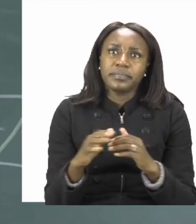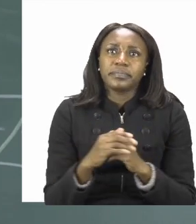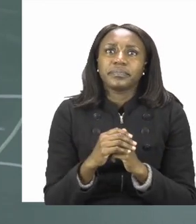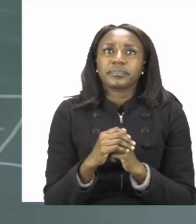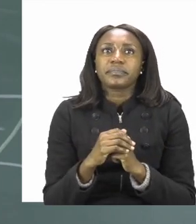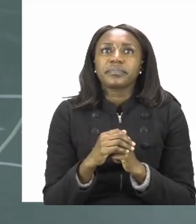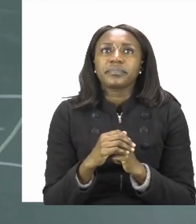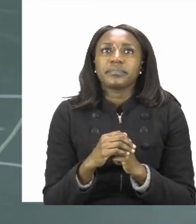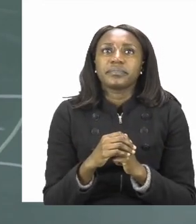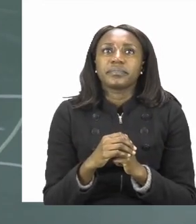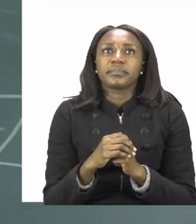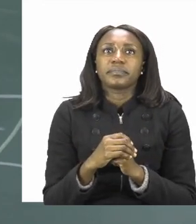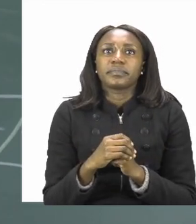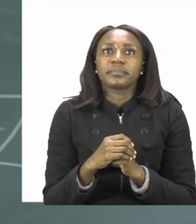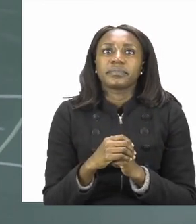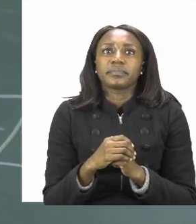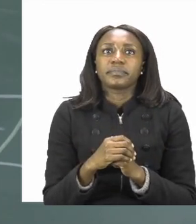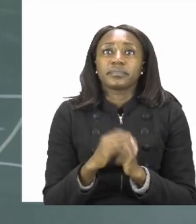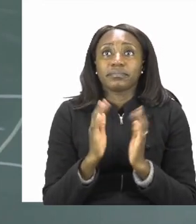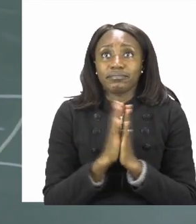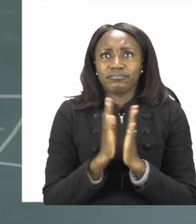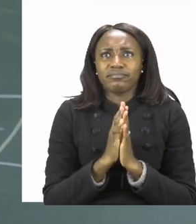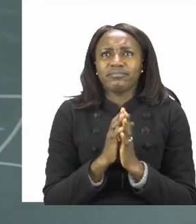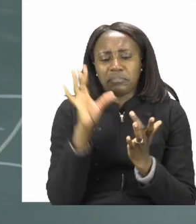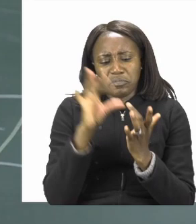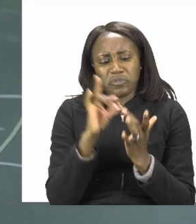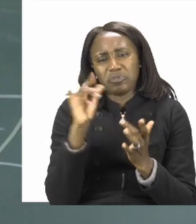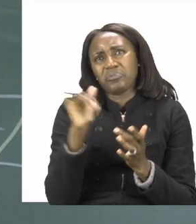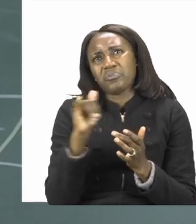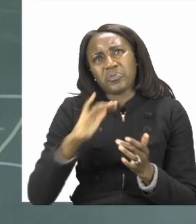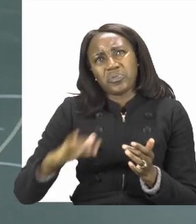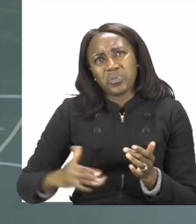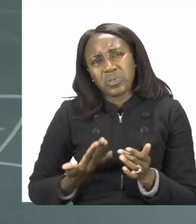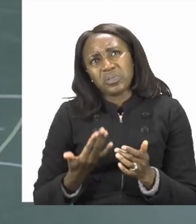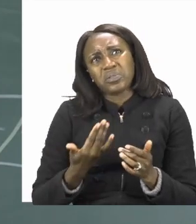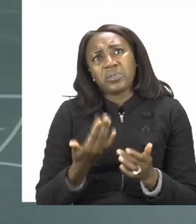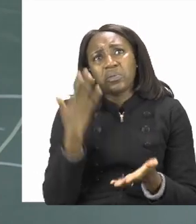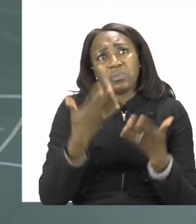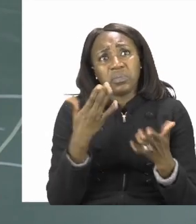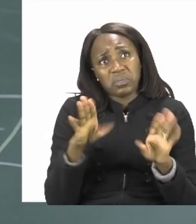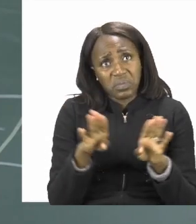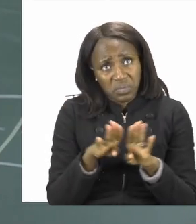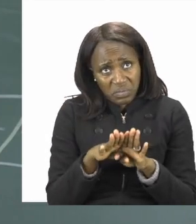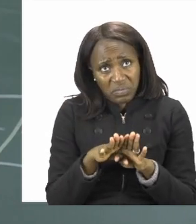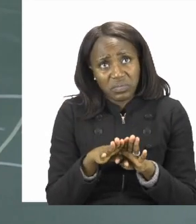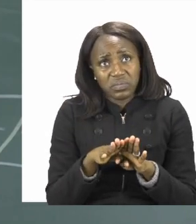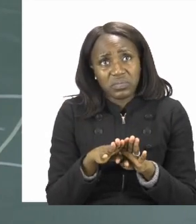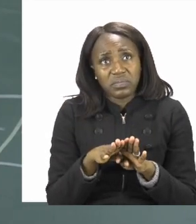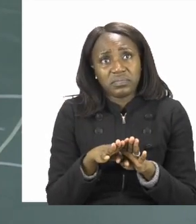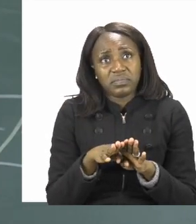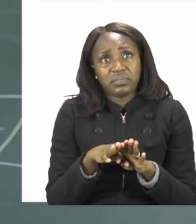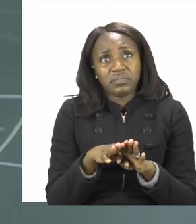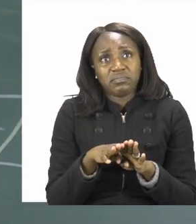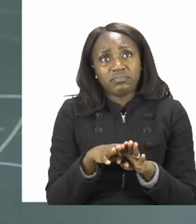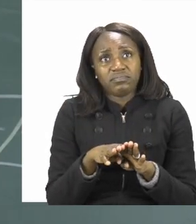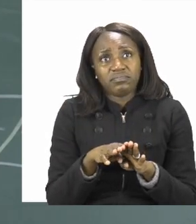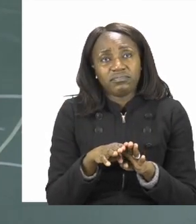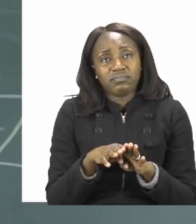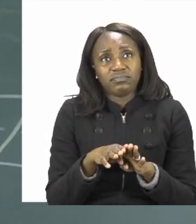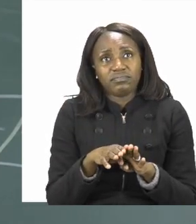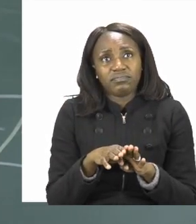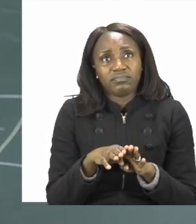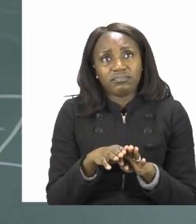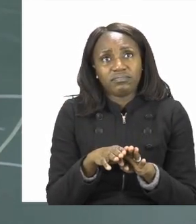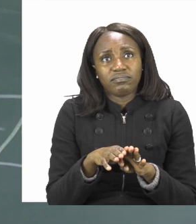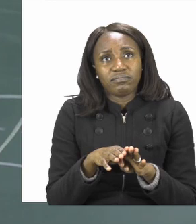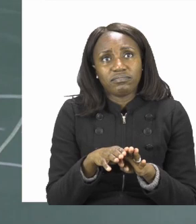like you have a few patterns to do. So you can either do the zigzag or you can do the waves for those who are